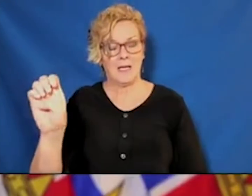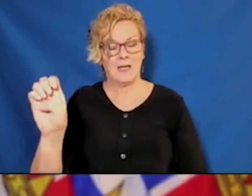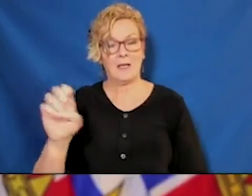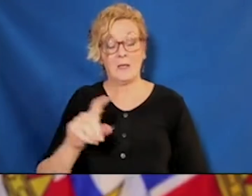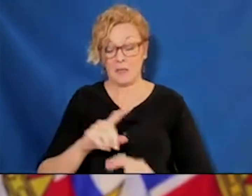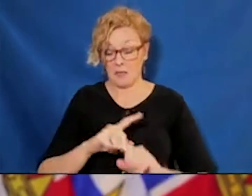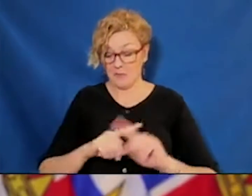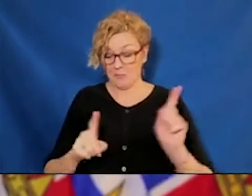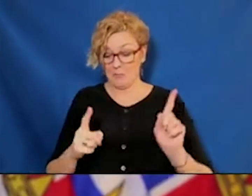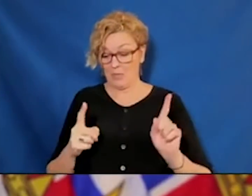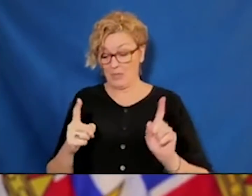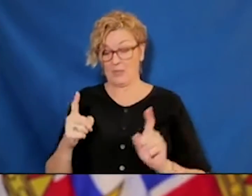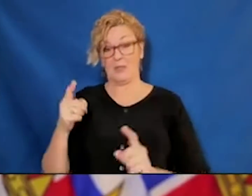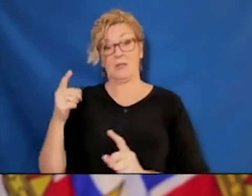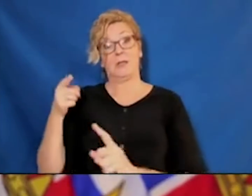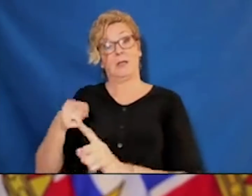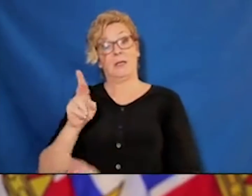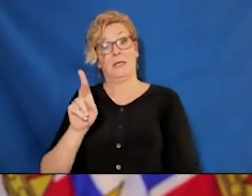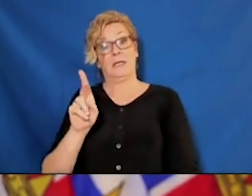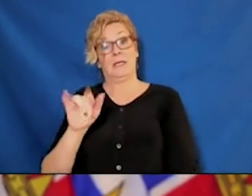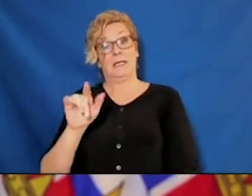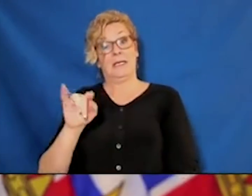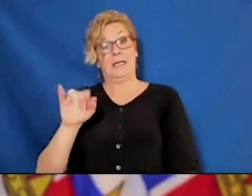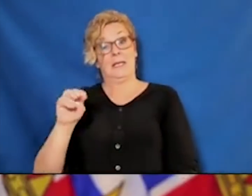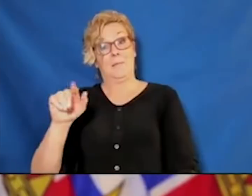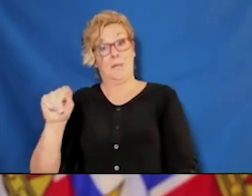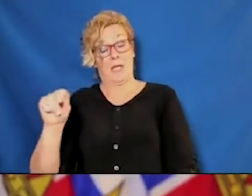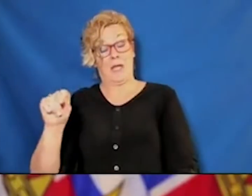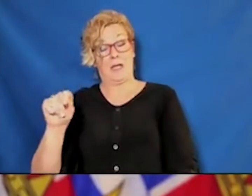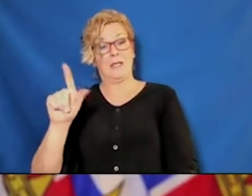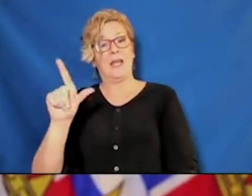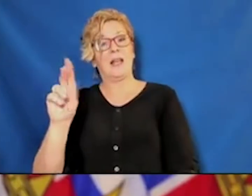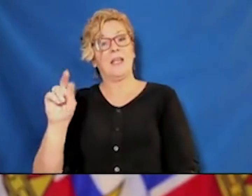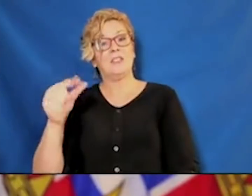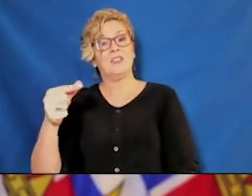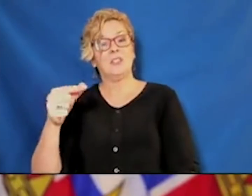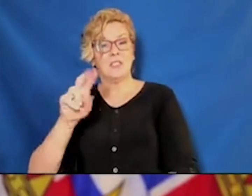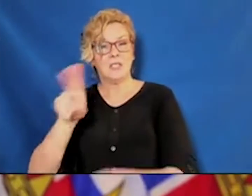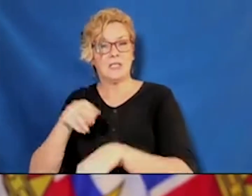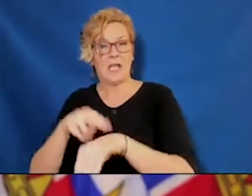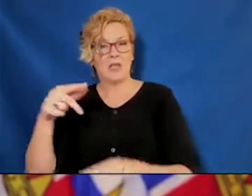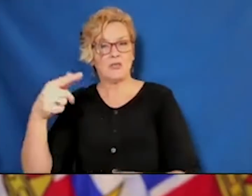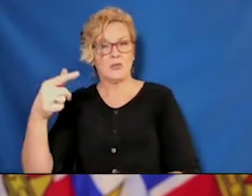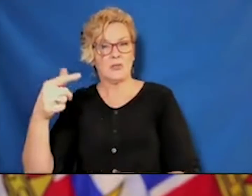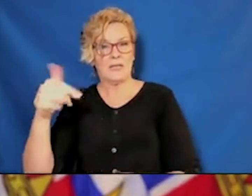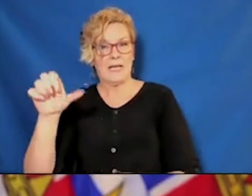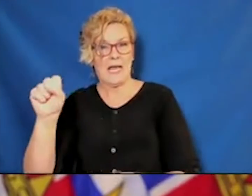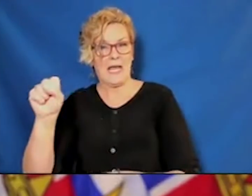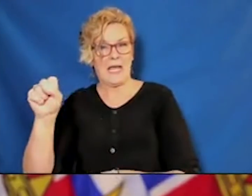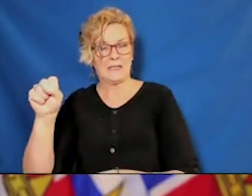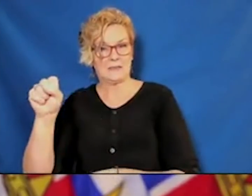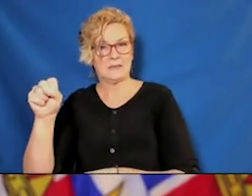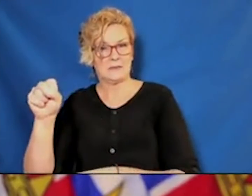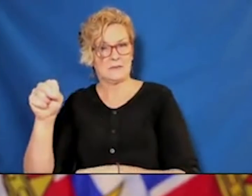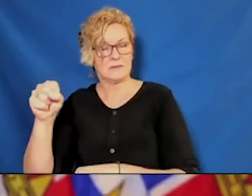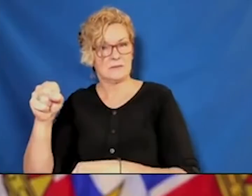Since the start of our immunization program in December, we have now delivered